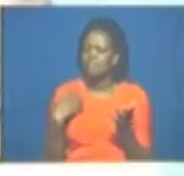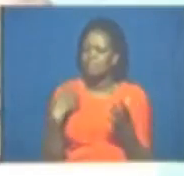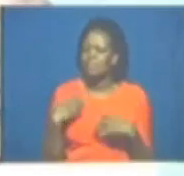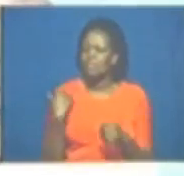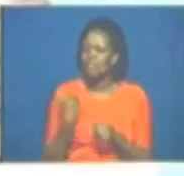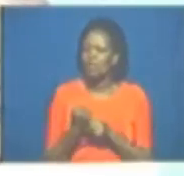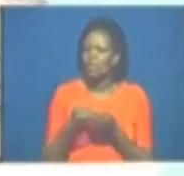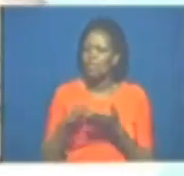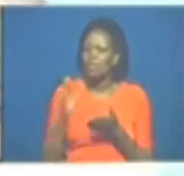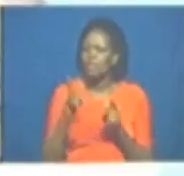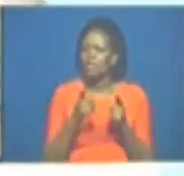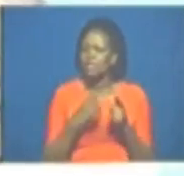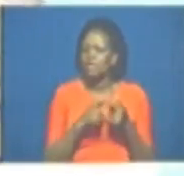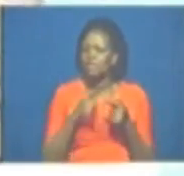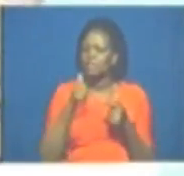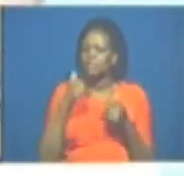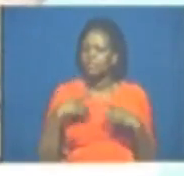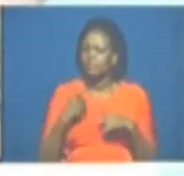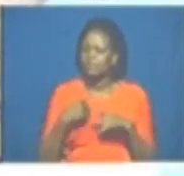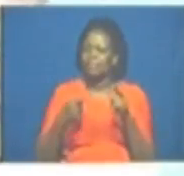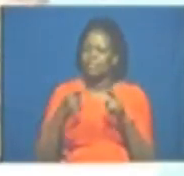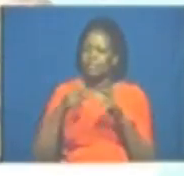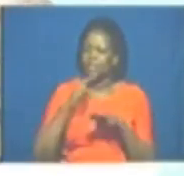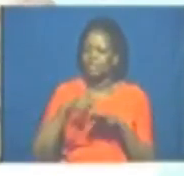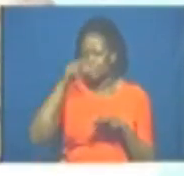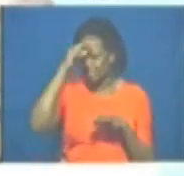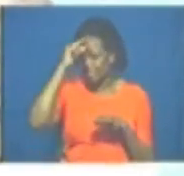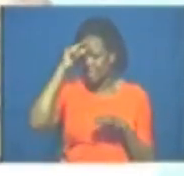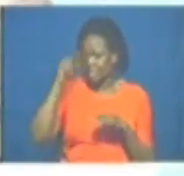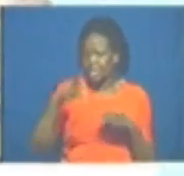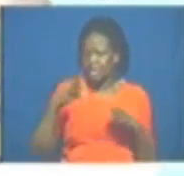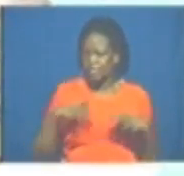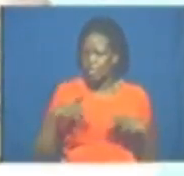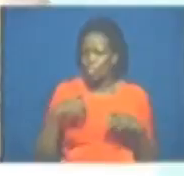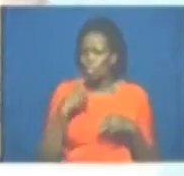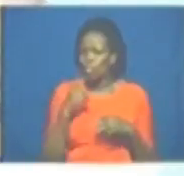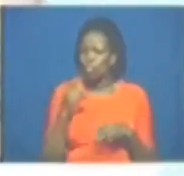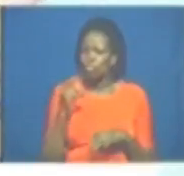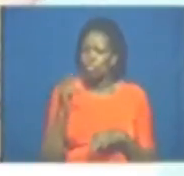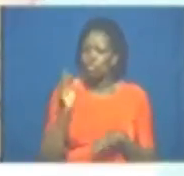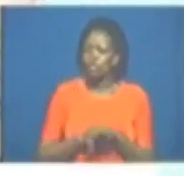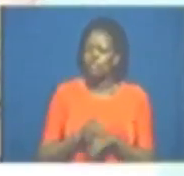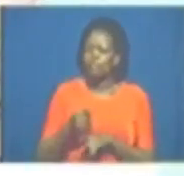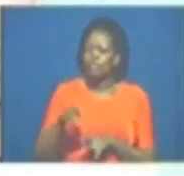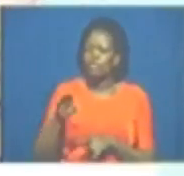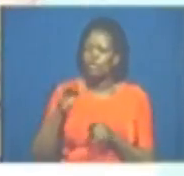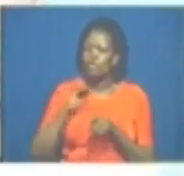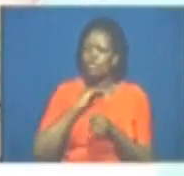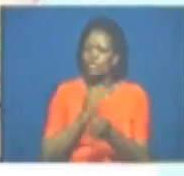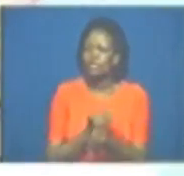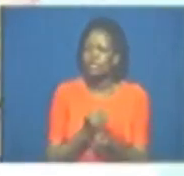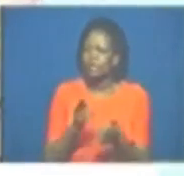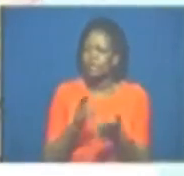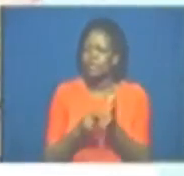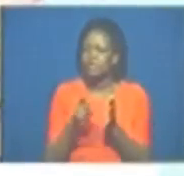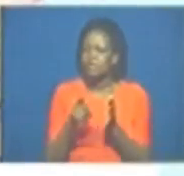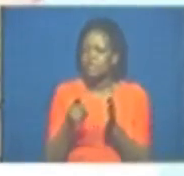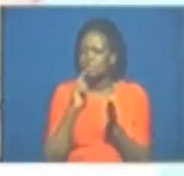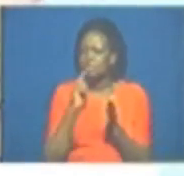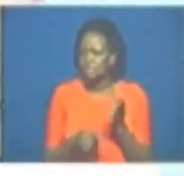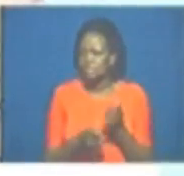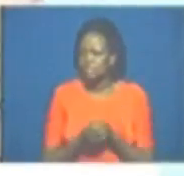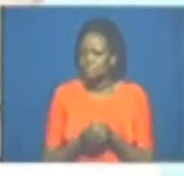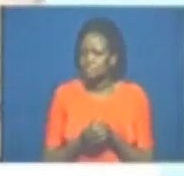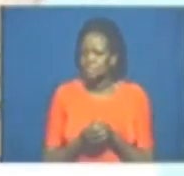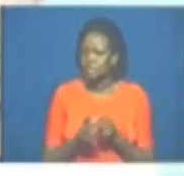sent in from the national government. They were the people who absorbed from the local authorities. So they didn't, you know, the argument has been that they started